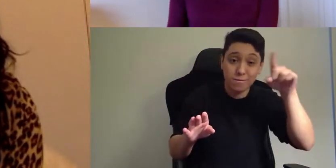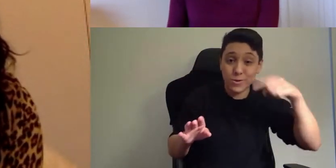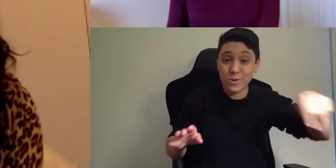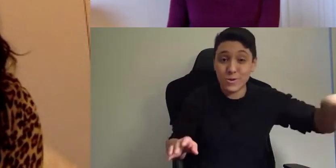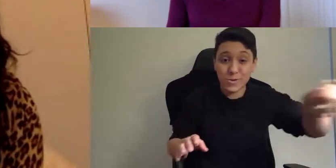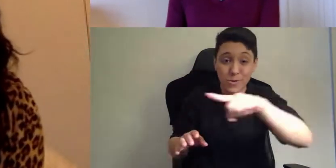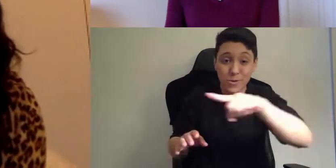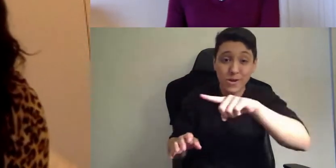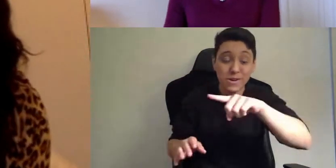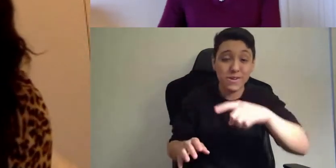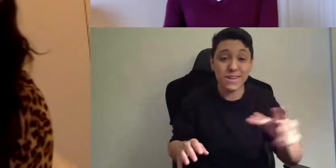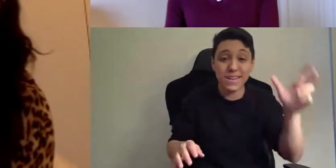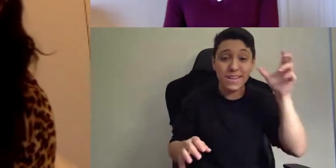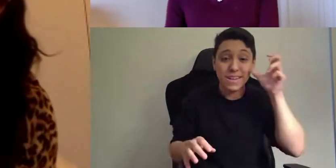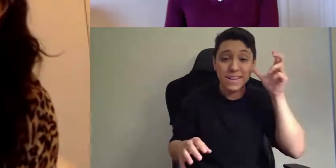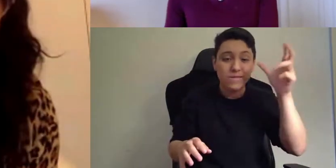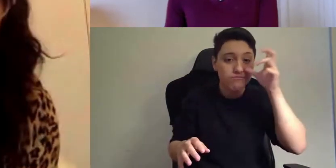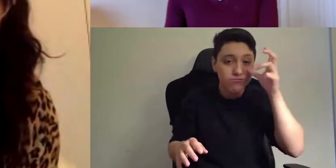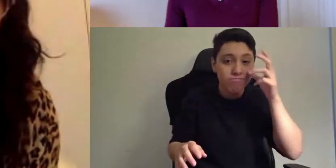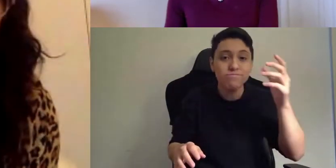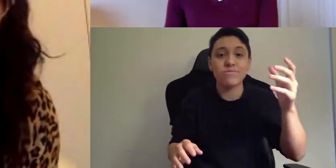what the audience has to say.